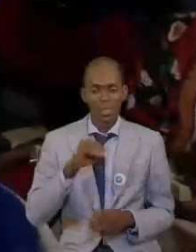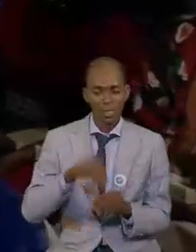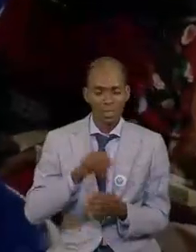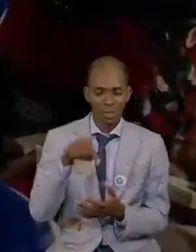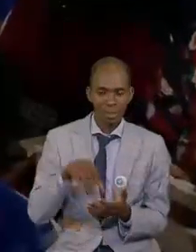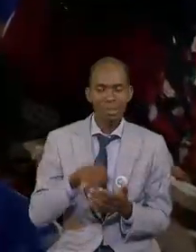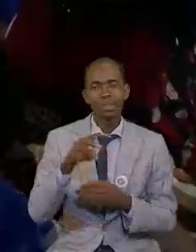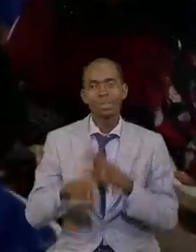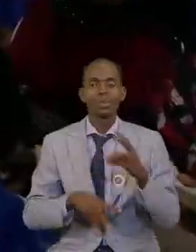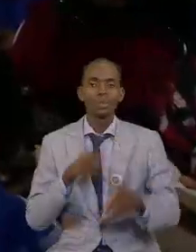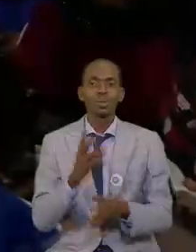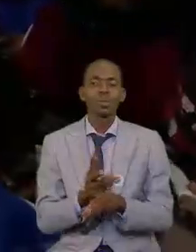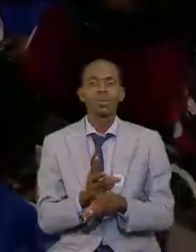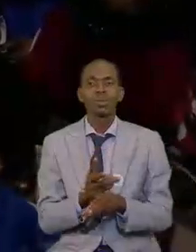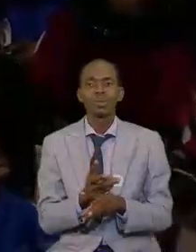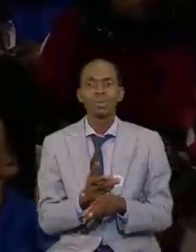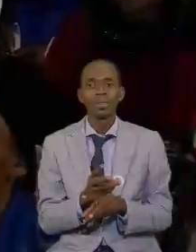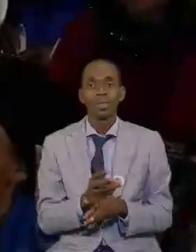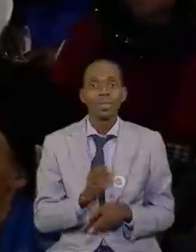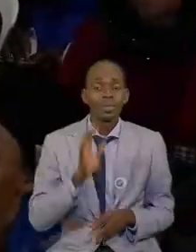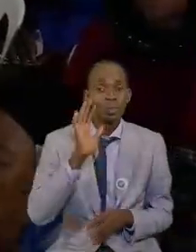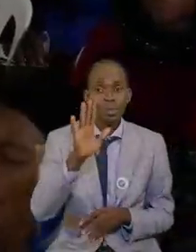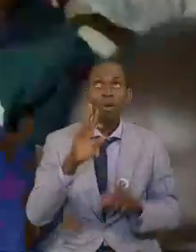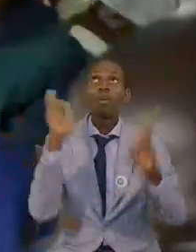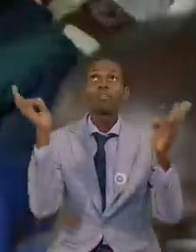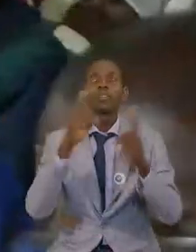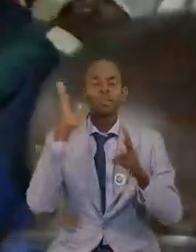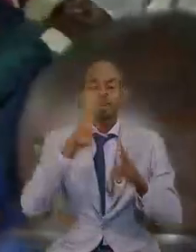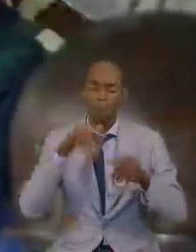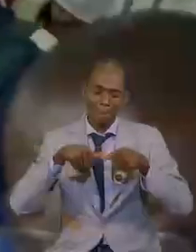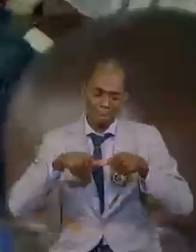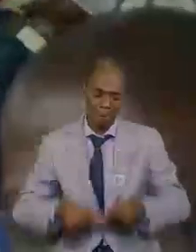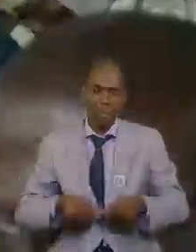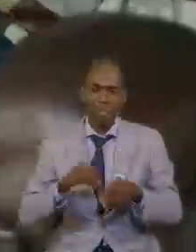world. Your victory will be permanent in Jesus' name.